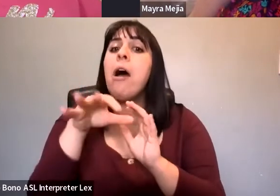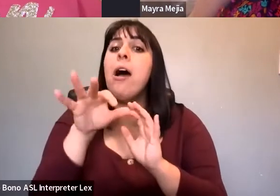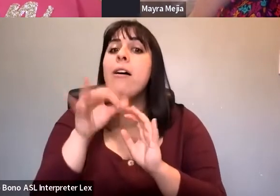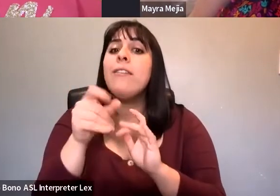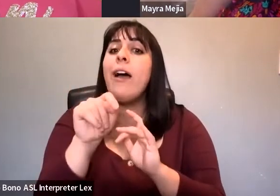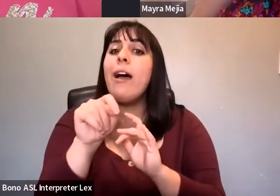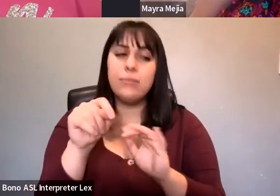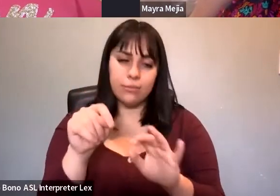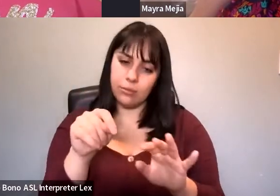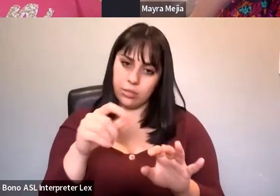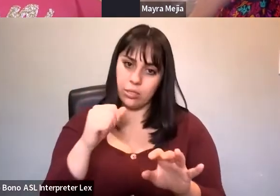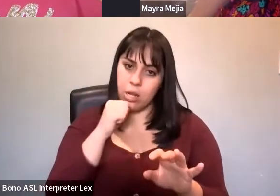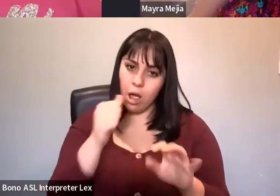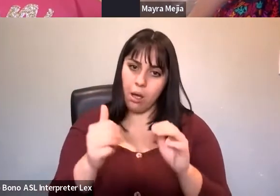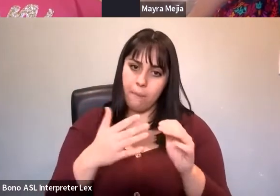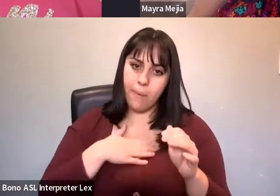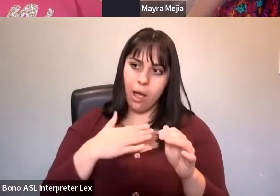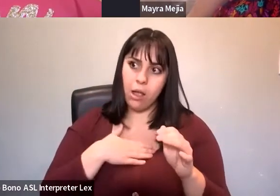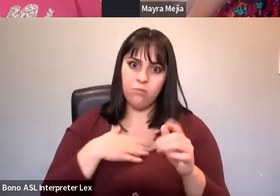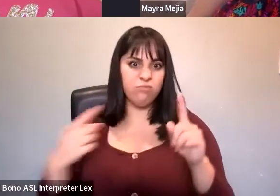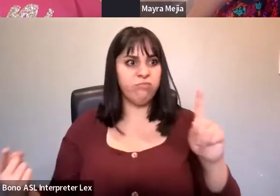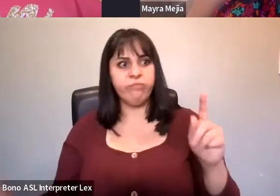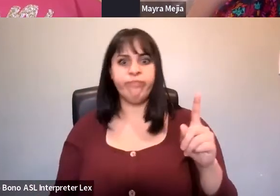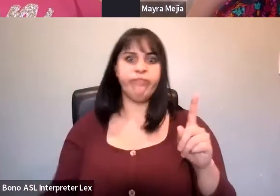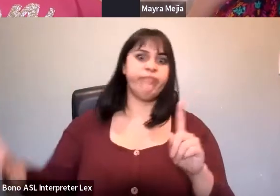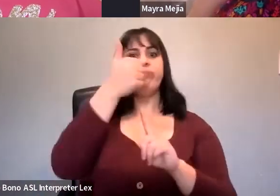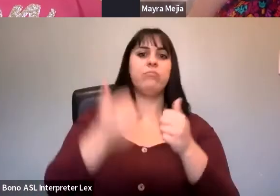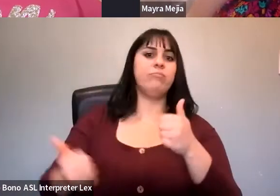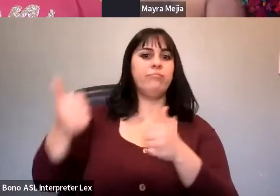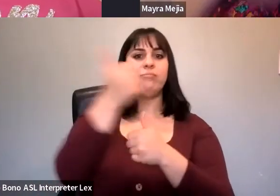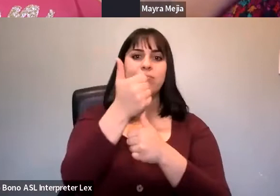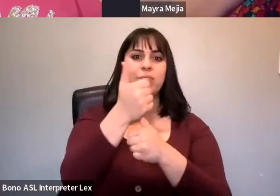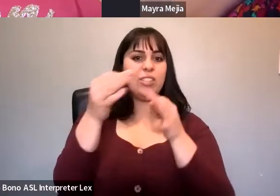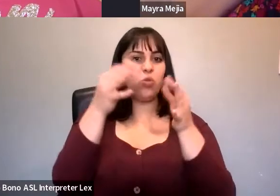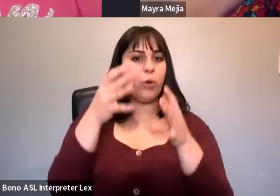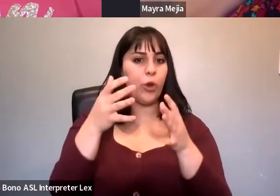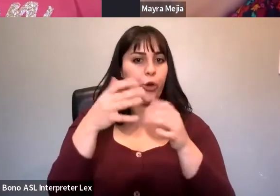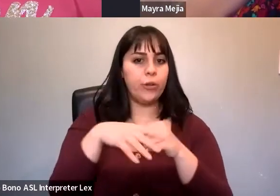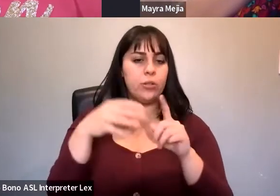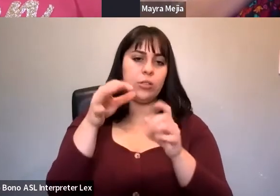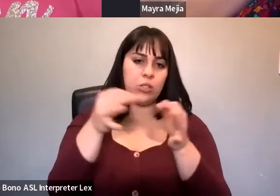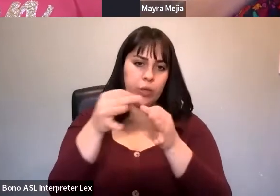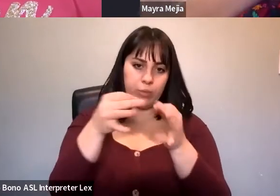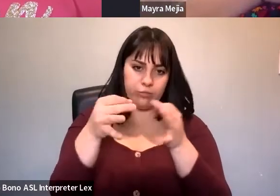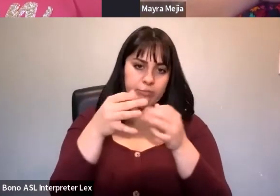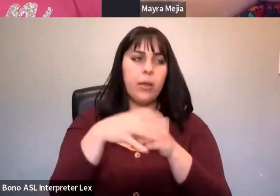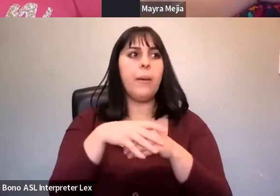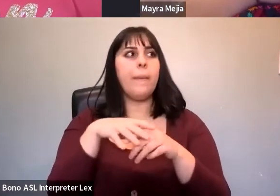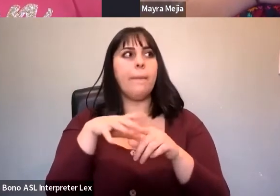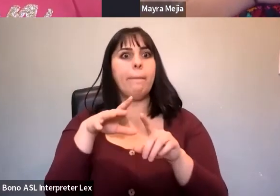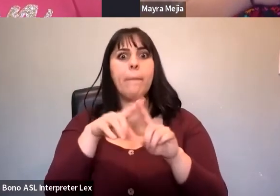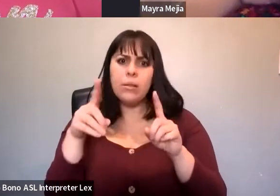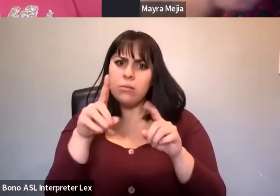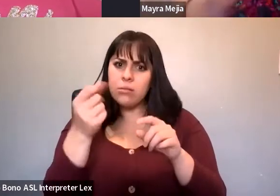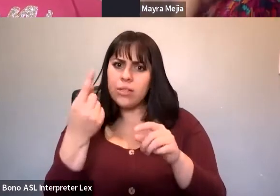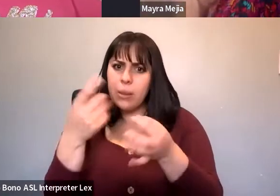that I use, but I will use it because it's important. yes, people are so scared of the word fat,